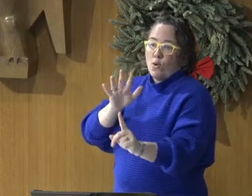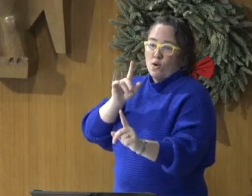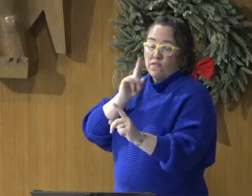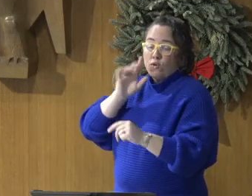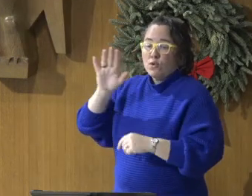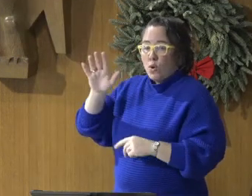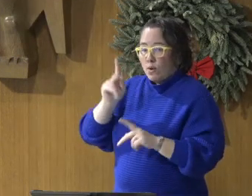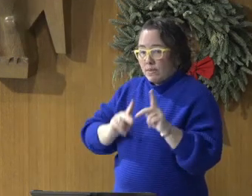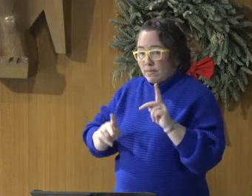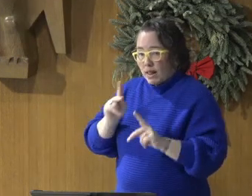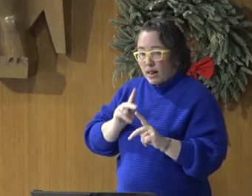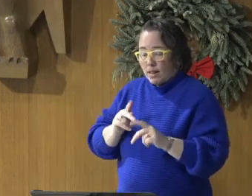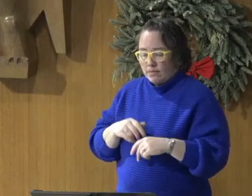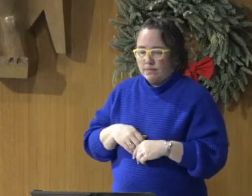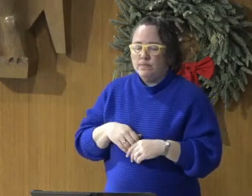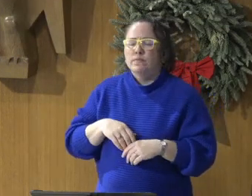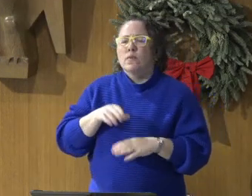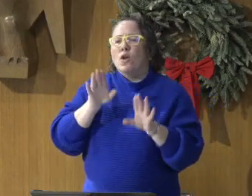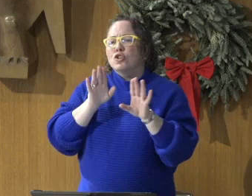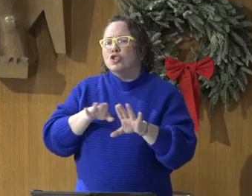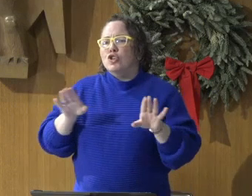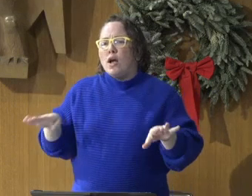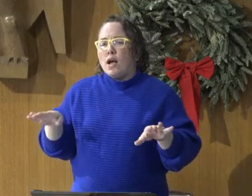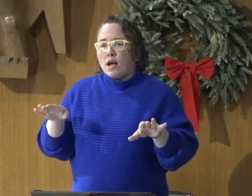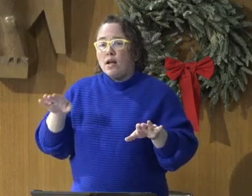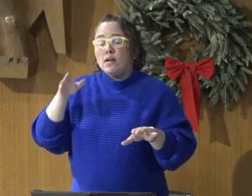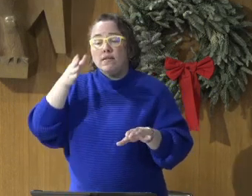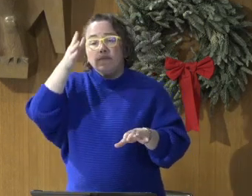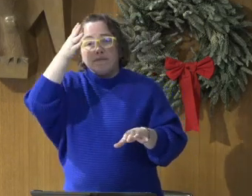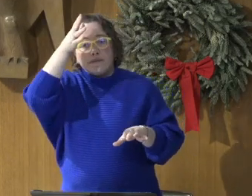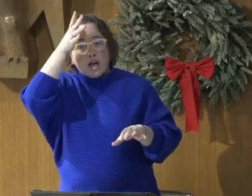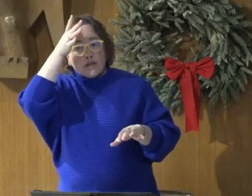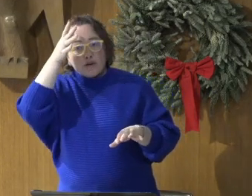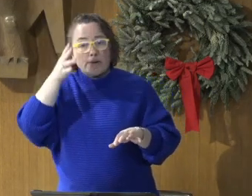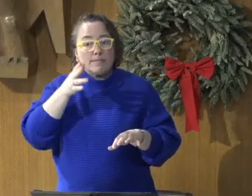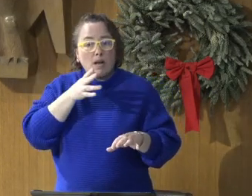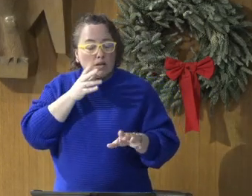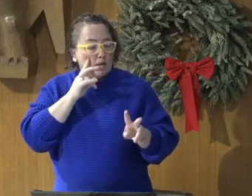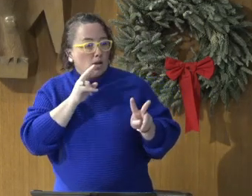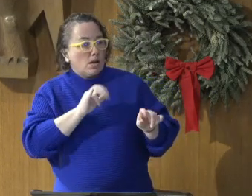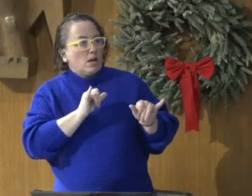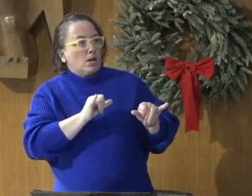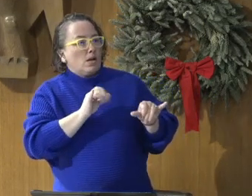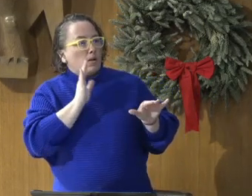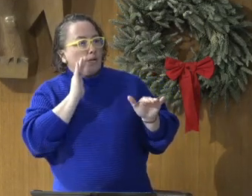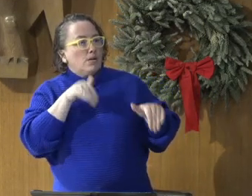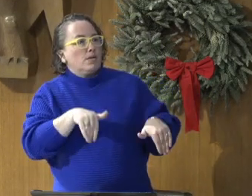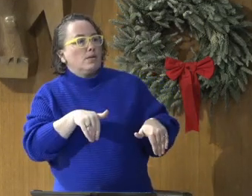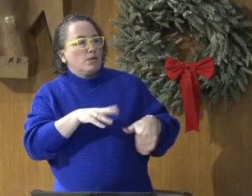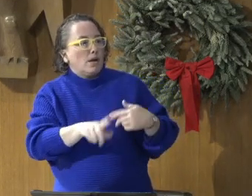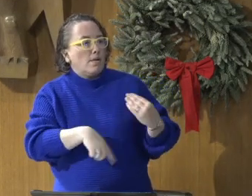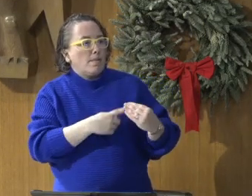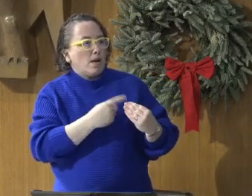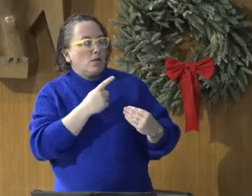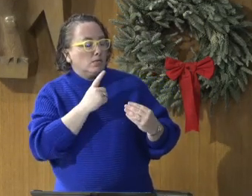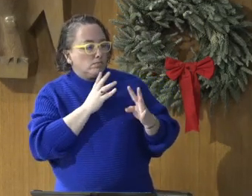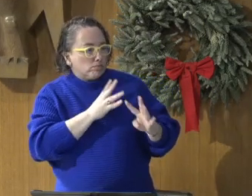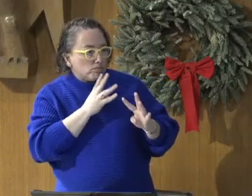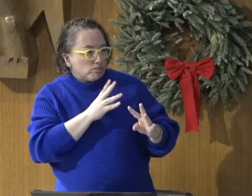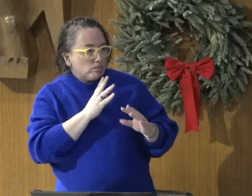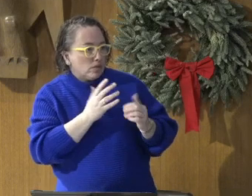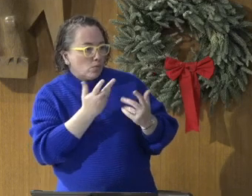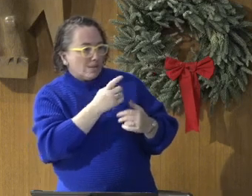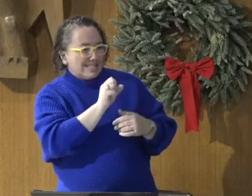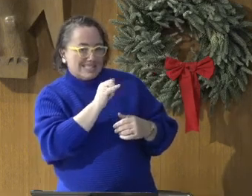And the child's father and mother were amazed at what was being said about him. Then